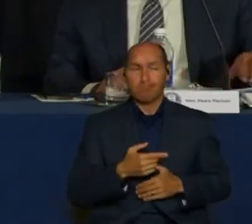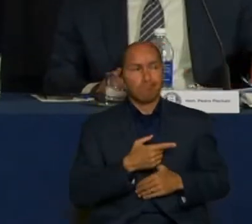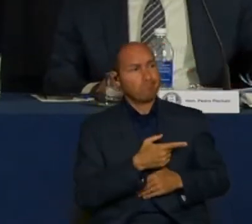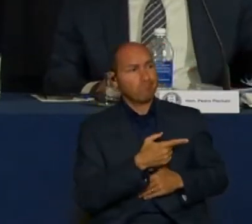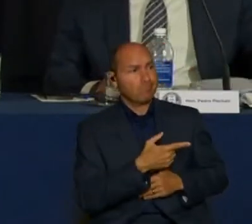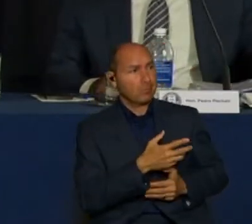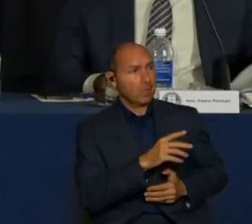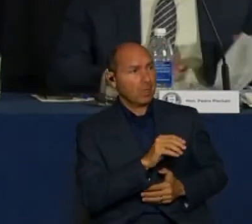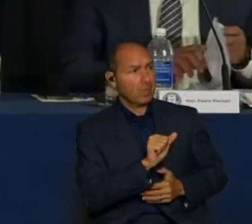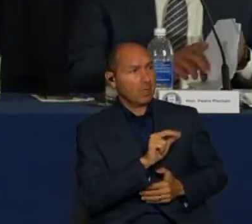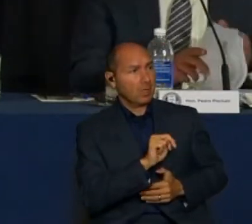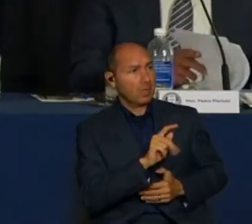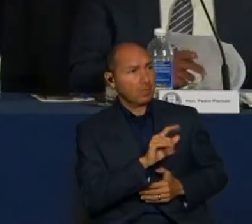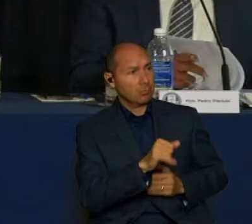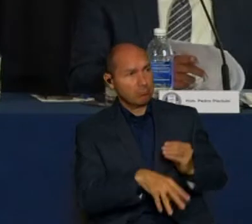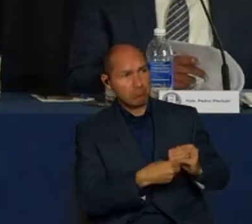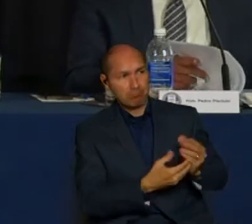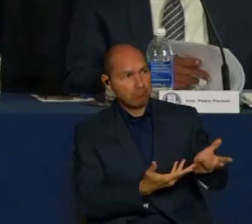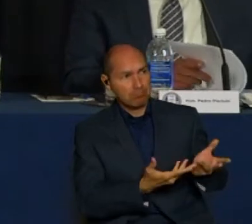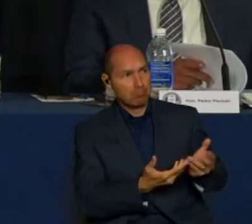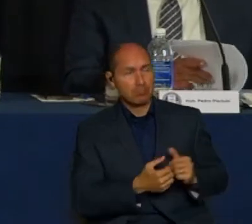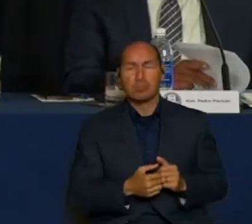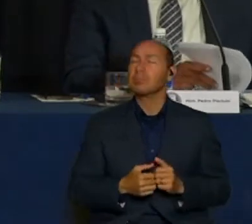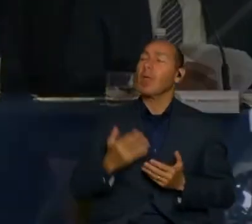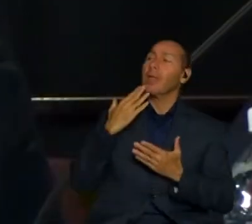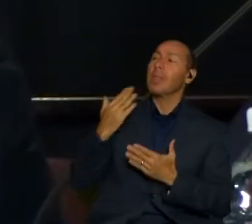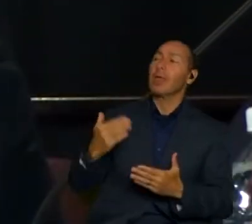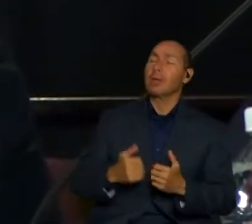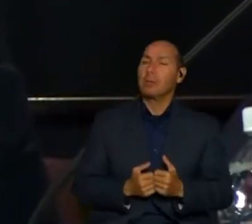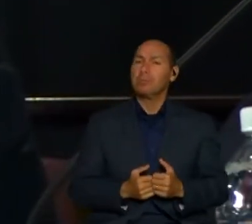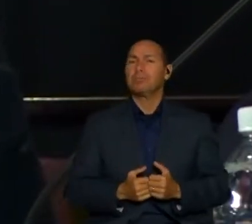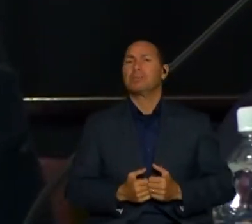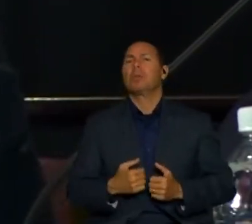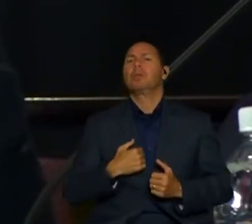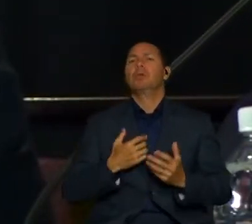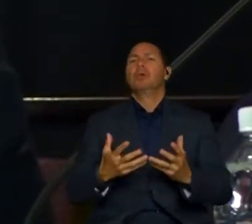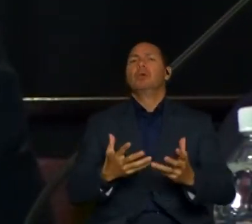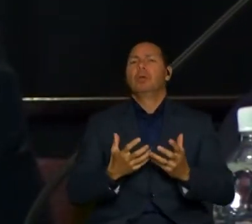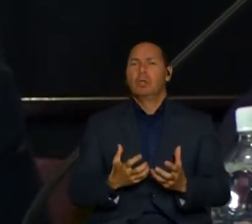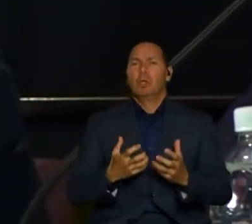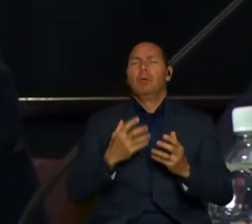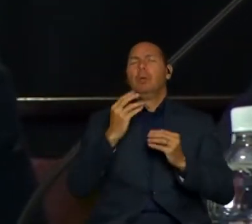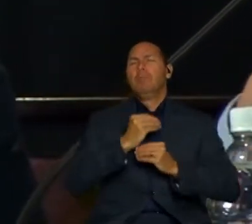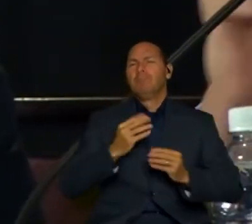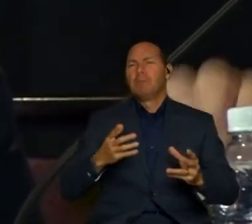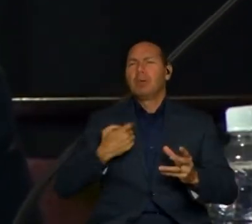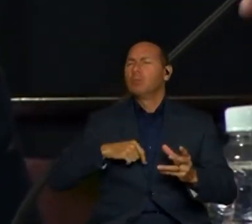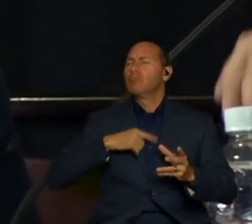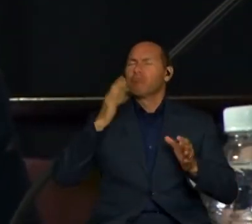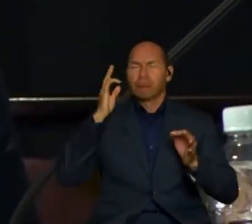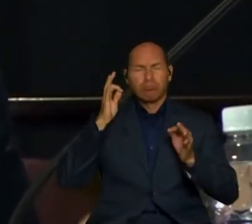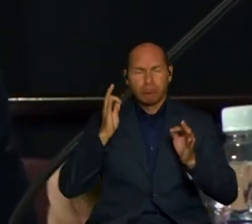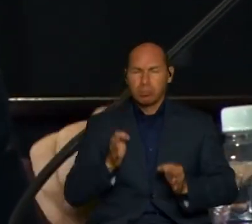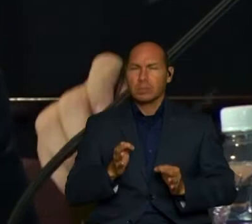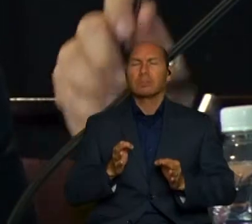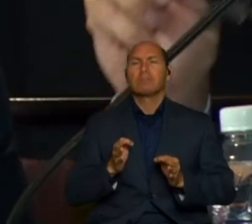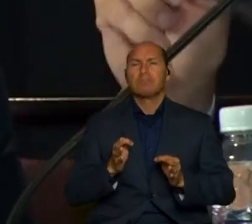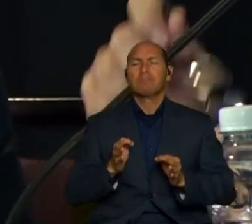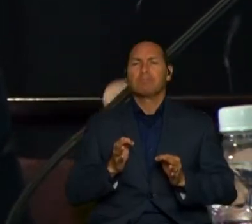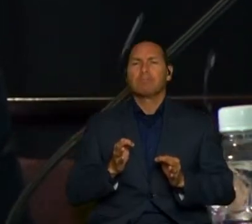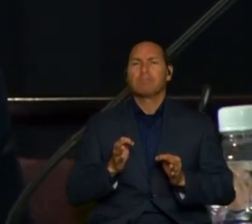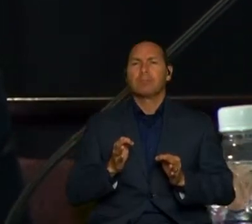something. Thank you, Mr. Governor. I'd like to say that we are committed and willing